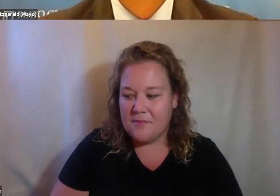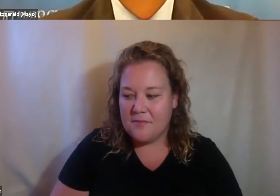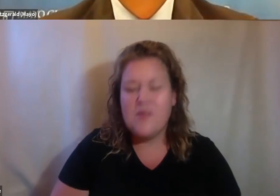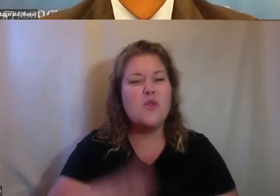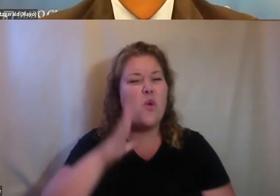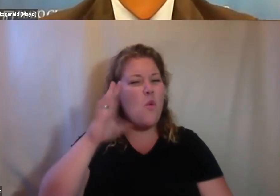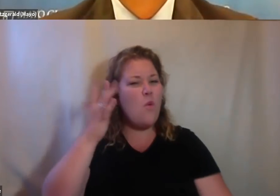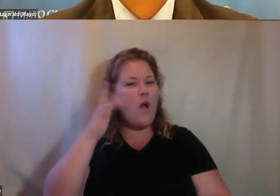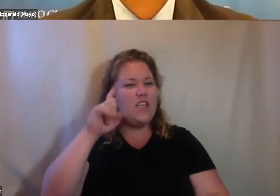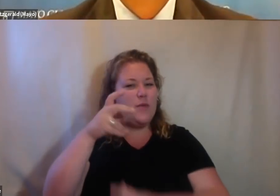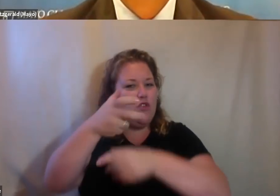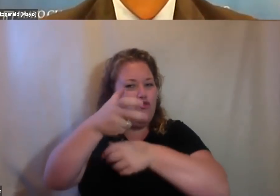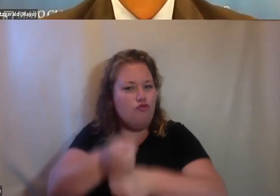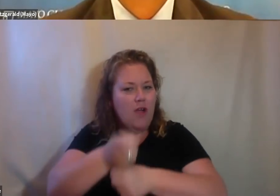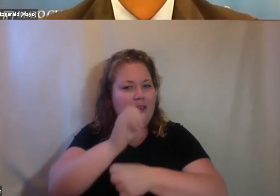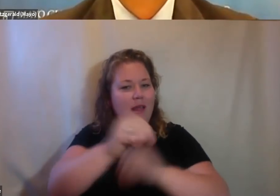new system?